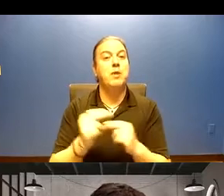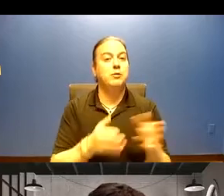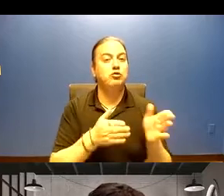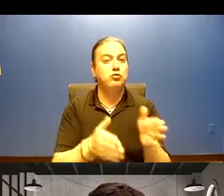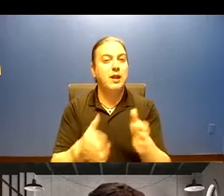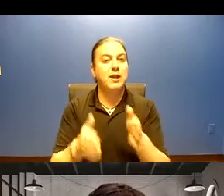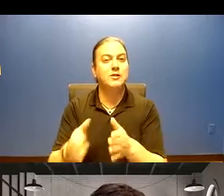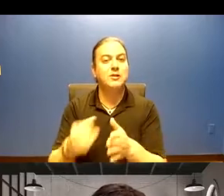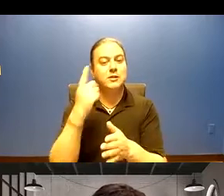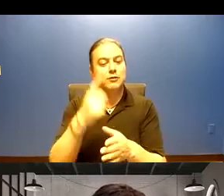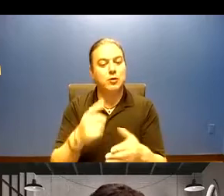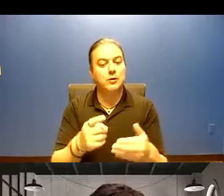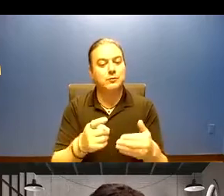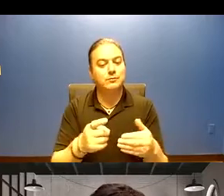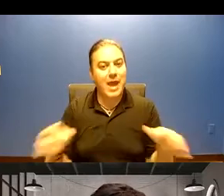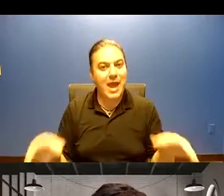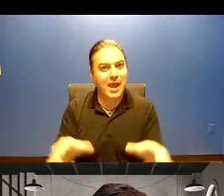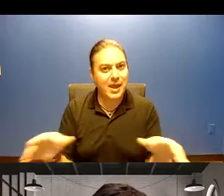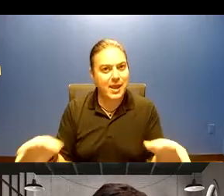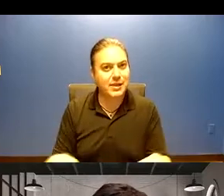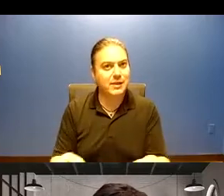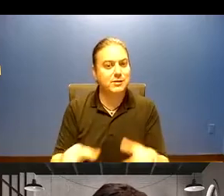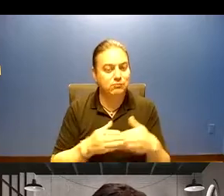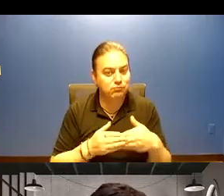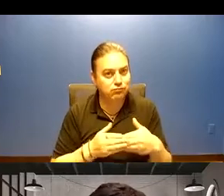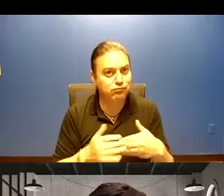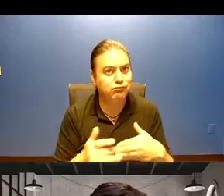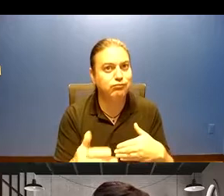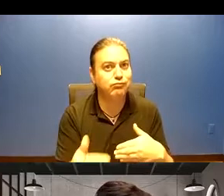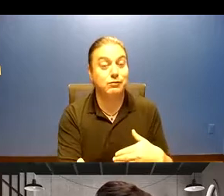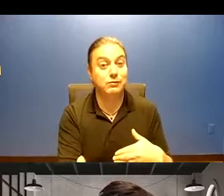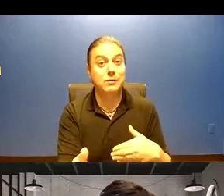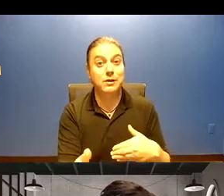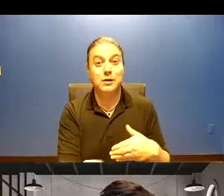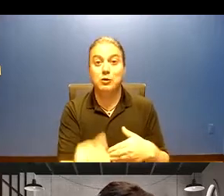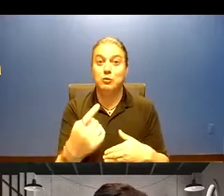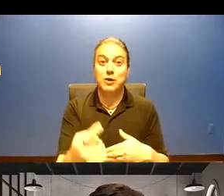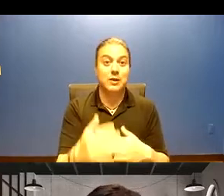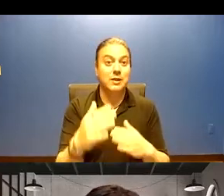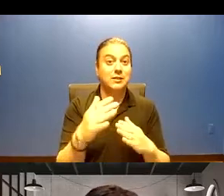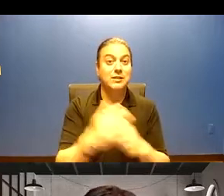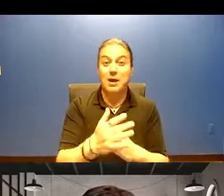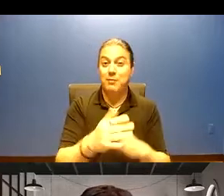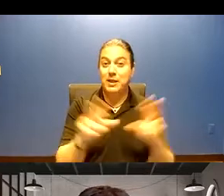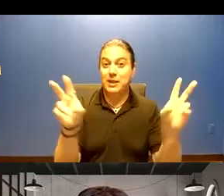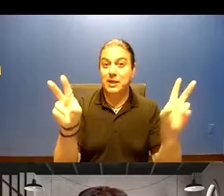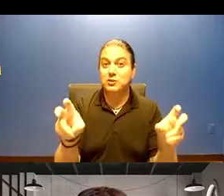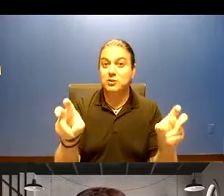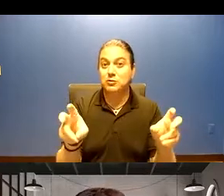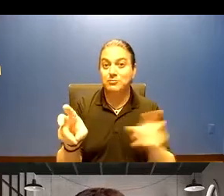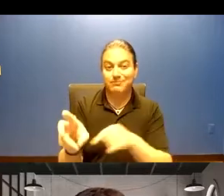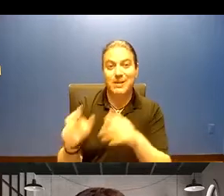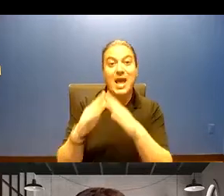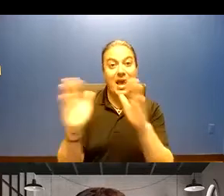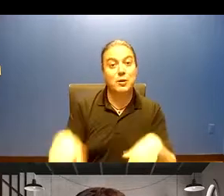move our community towards forward on one of its most pressing issues, housing. Today, we will learn from